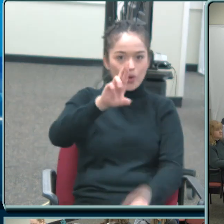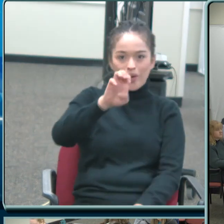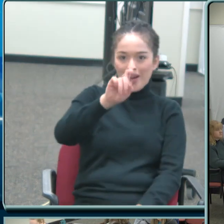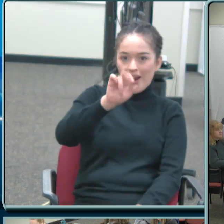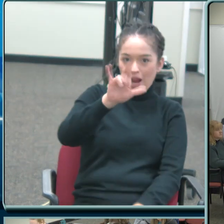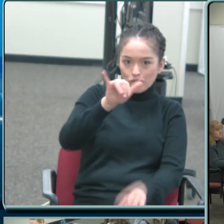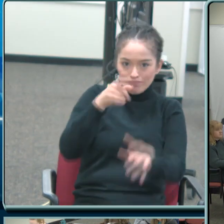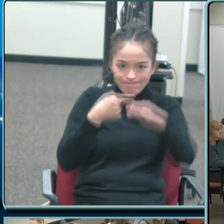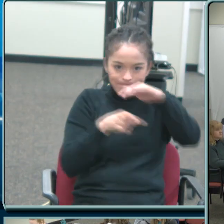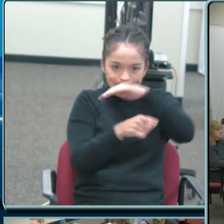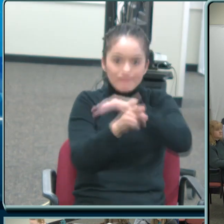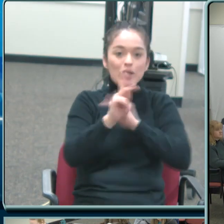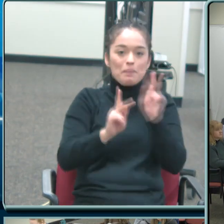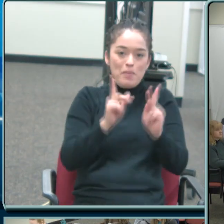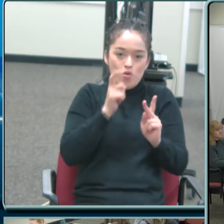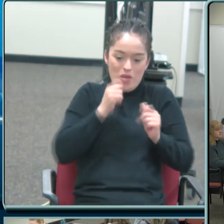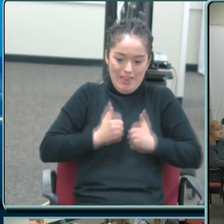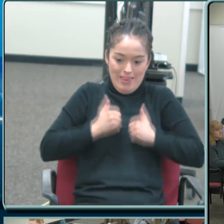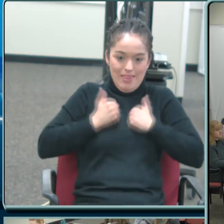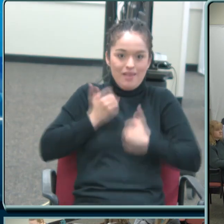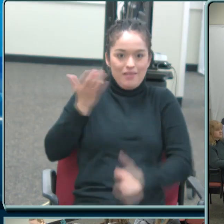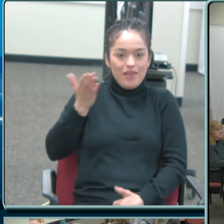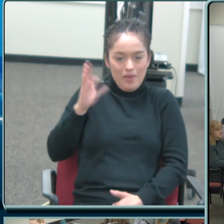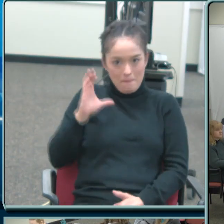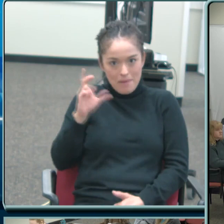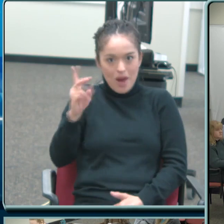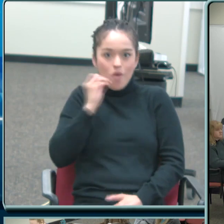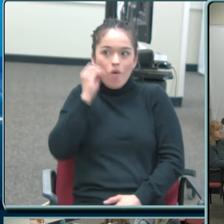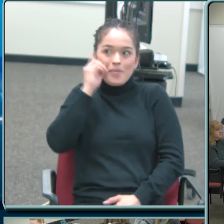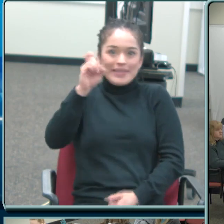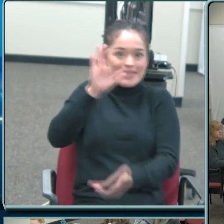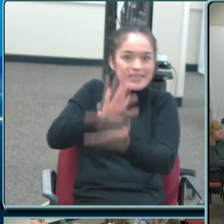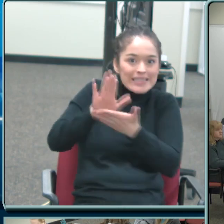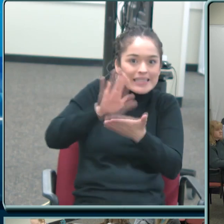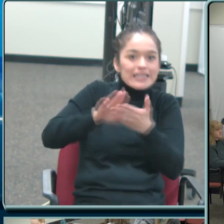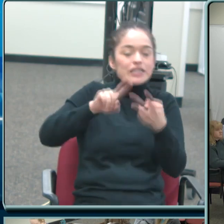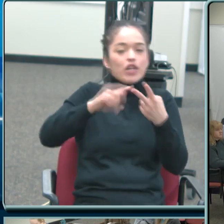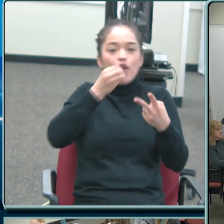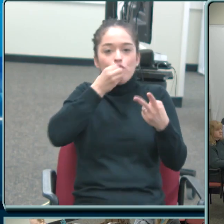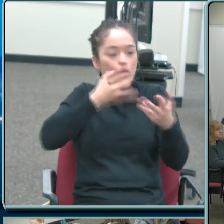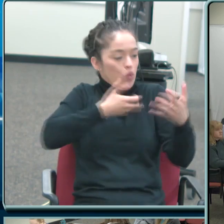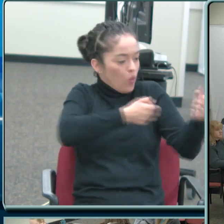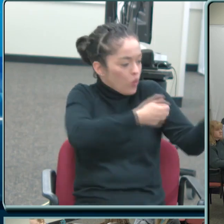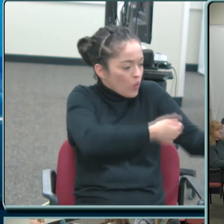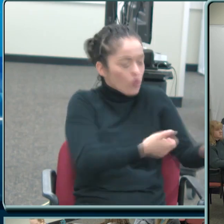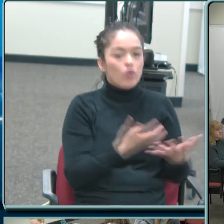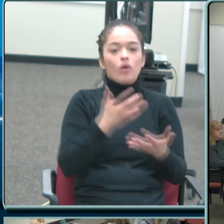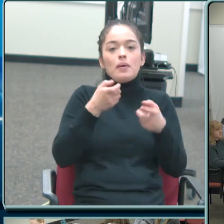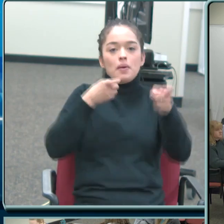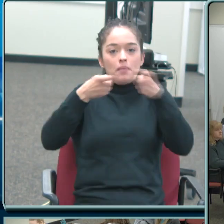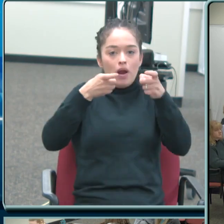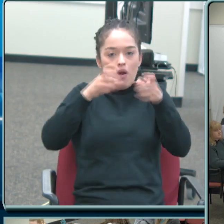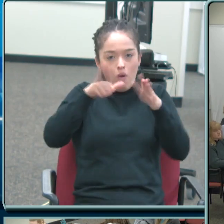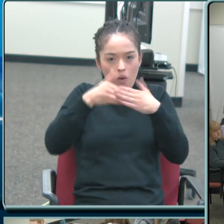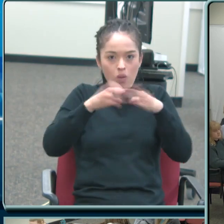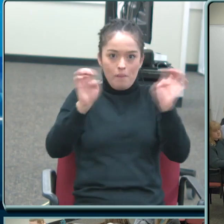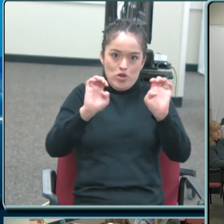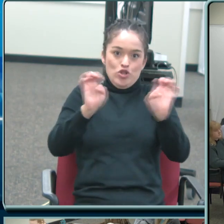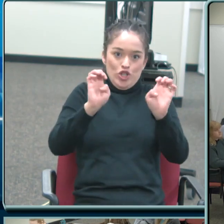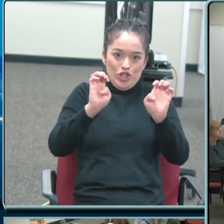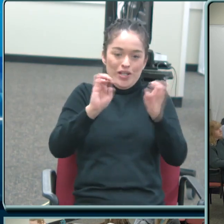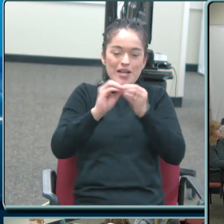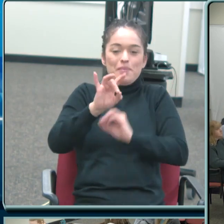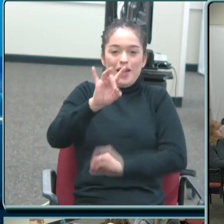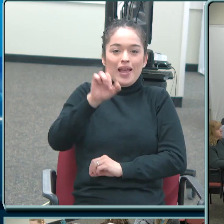guidance for residents that were returning to their homes for cleanup and food spoilage, manning the Emergency Support Function 8 desk at the